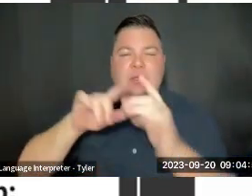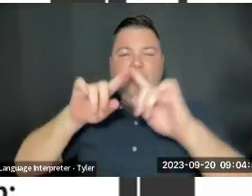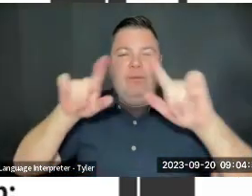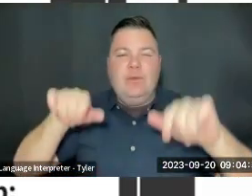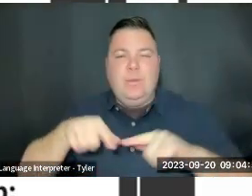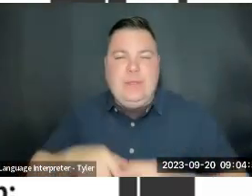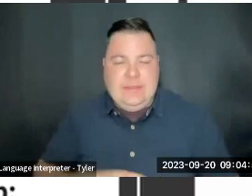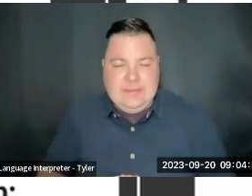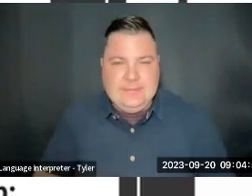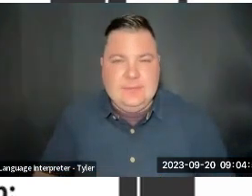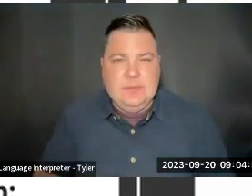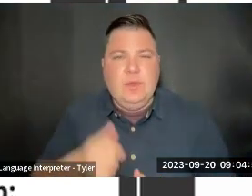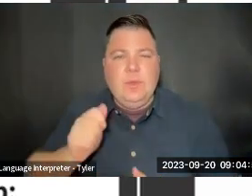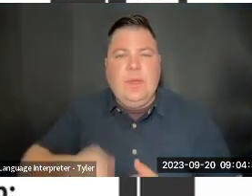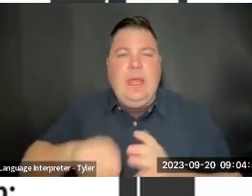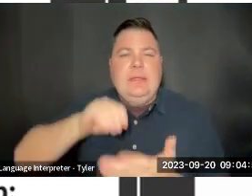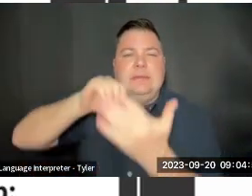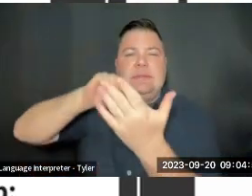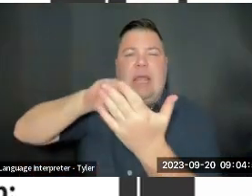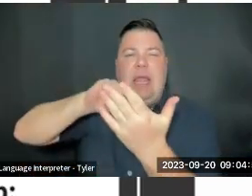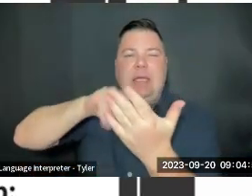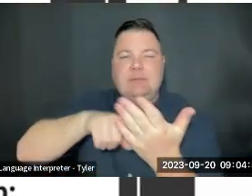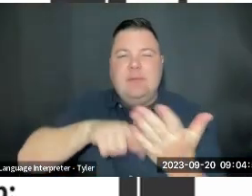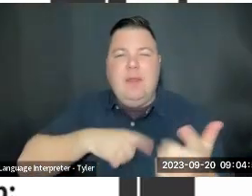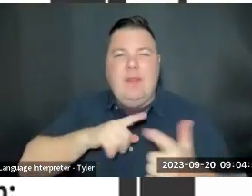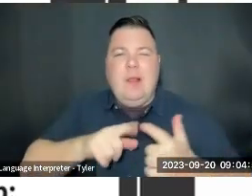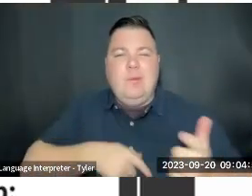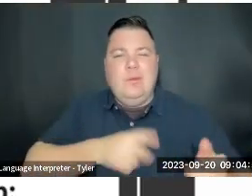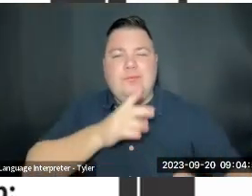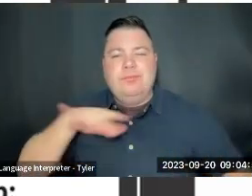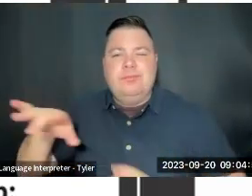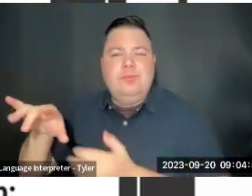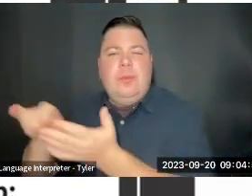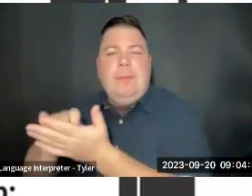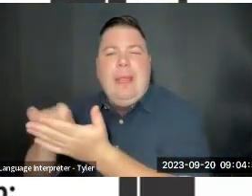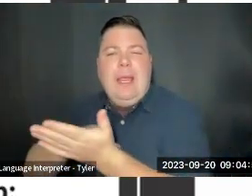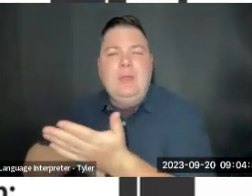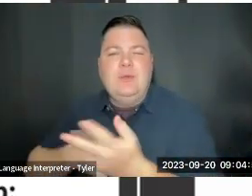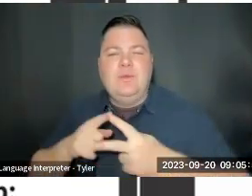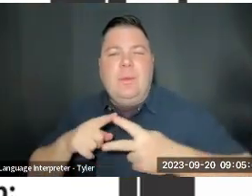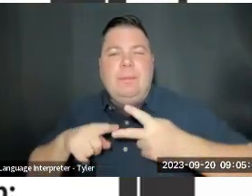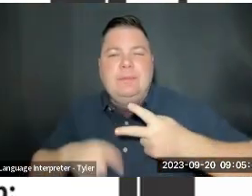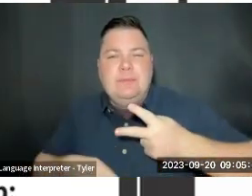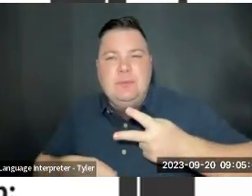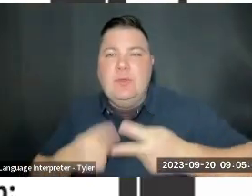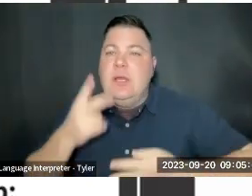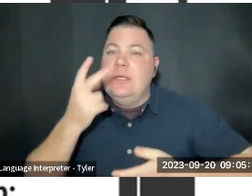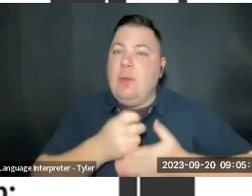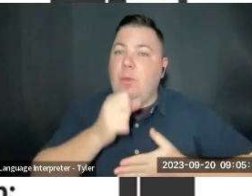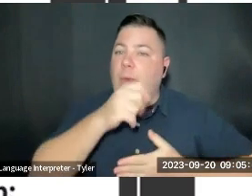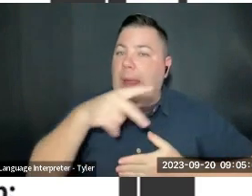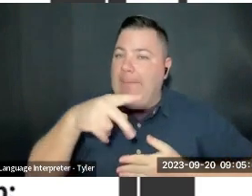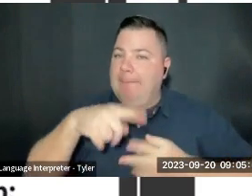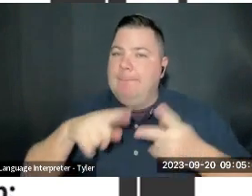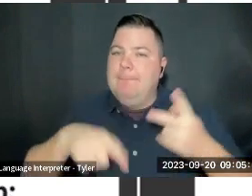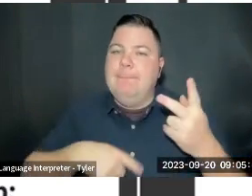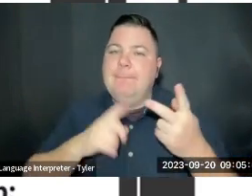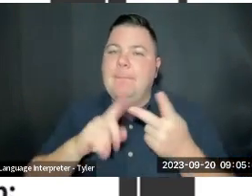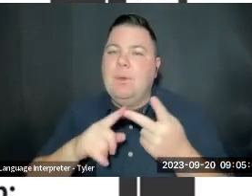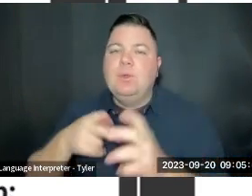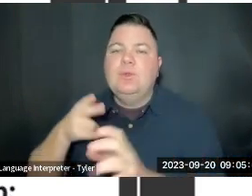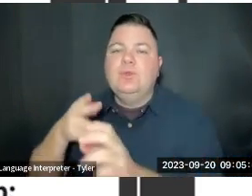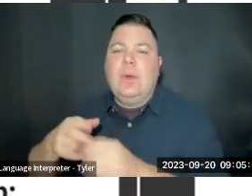You can scan that and it will take you to a page where you will have two options. You can either download the app or you can select join